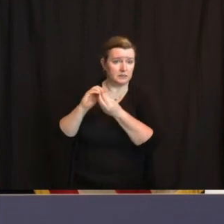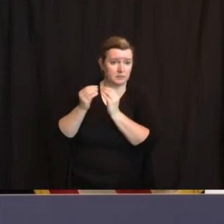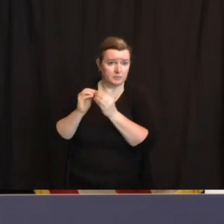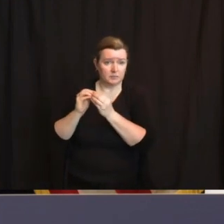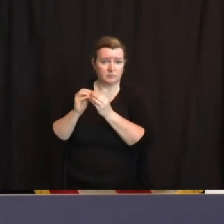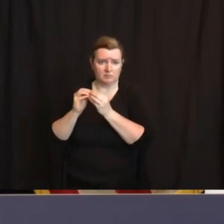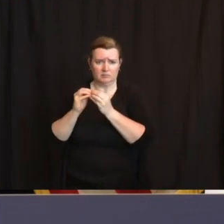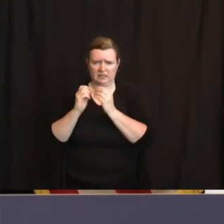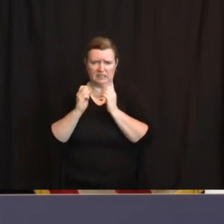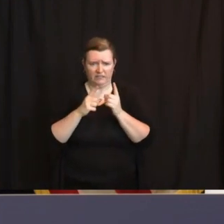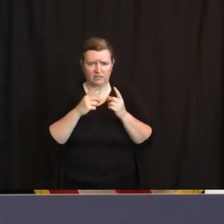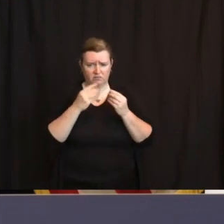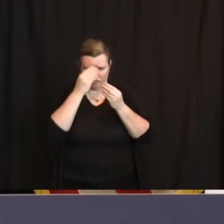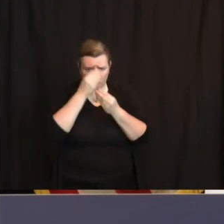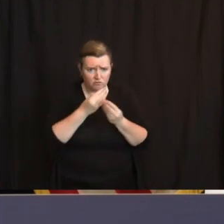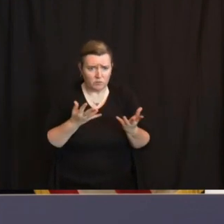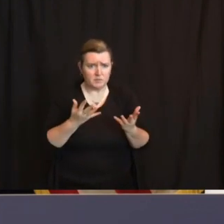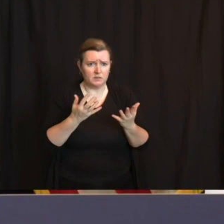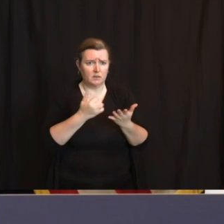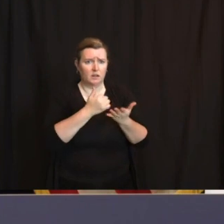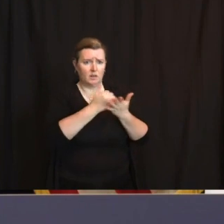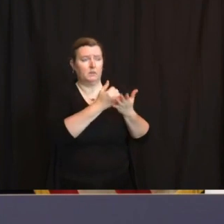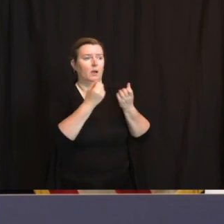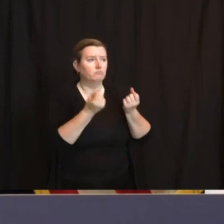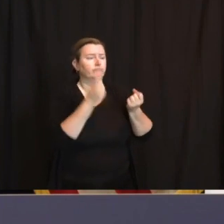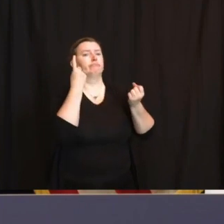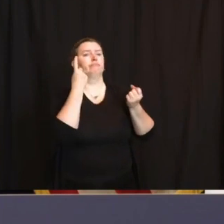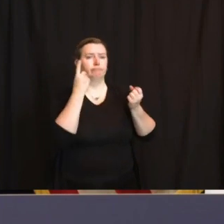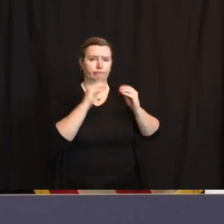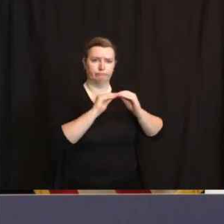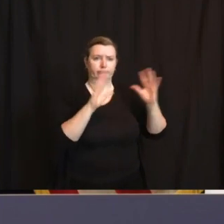point. And I think you and I both think we can make